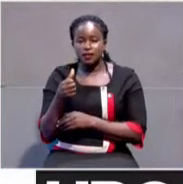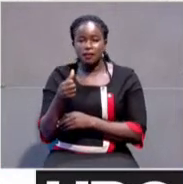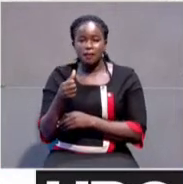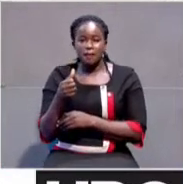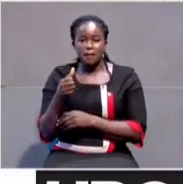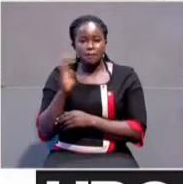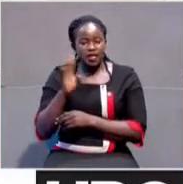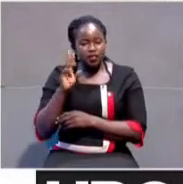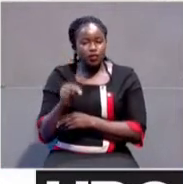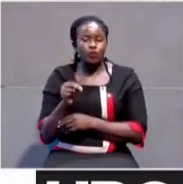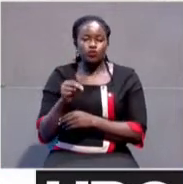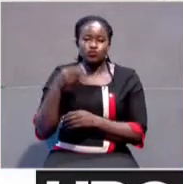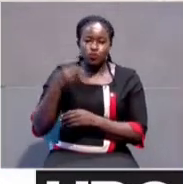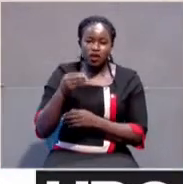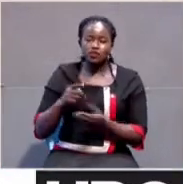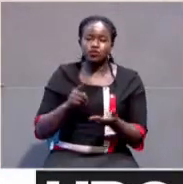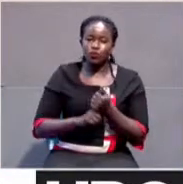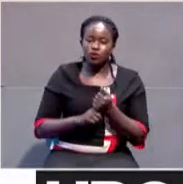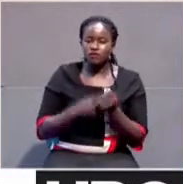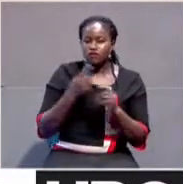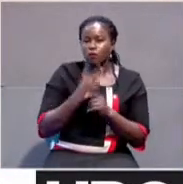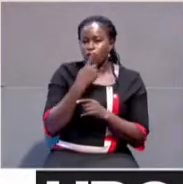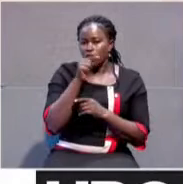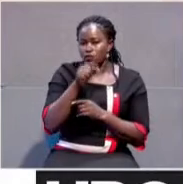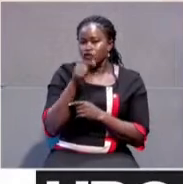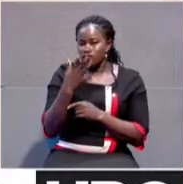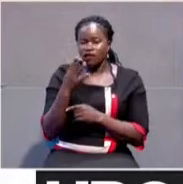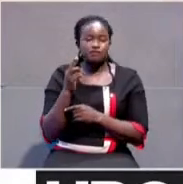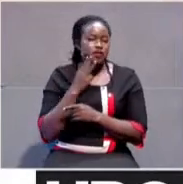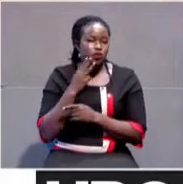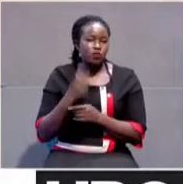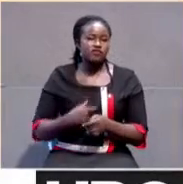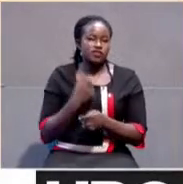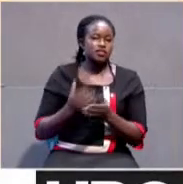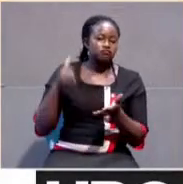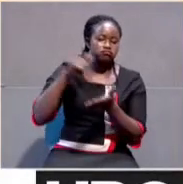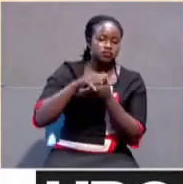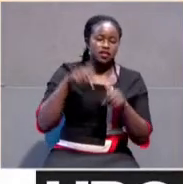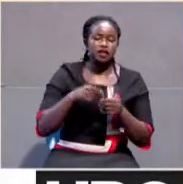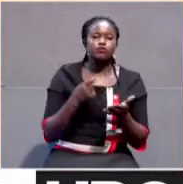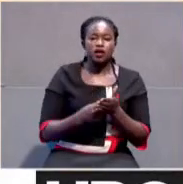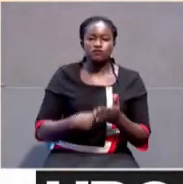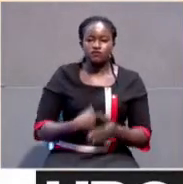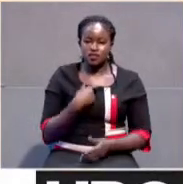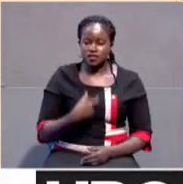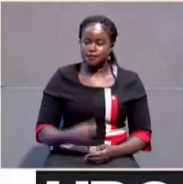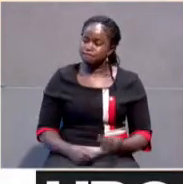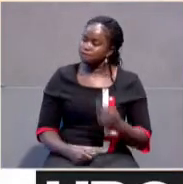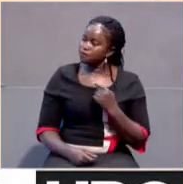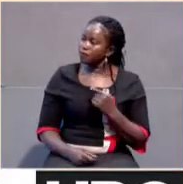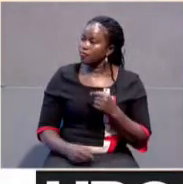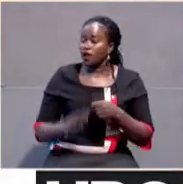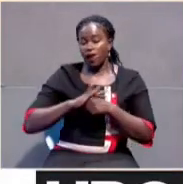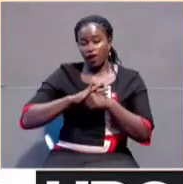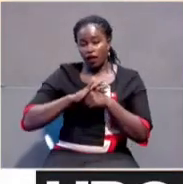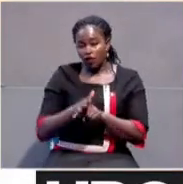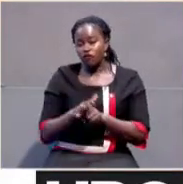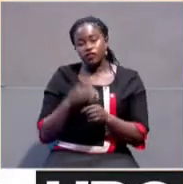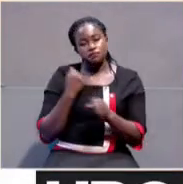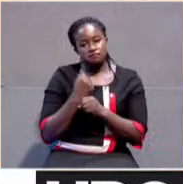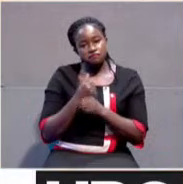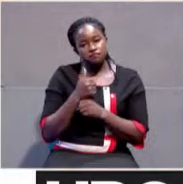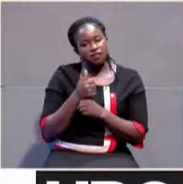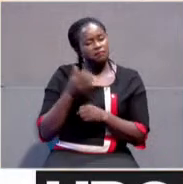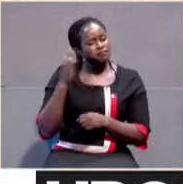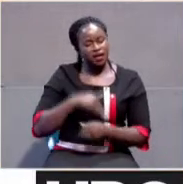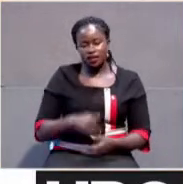earned as foreign exchange from about 1.5 million visitors to the country. COVID did us bad.